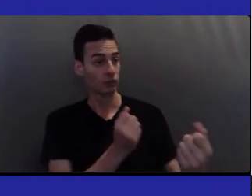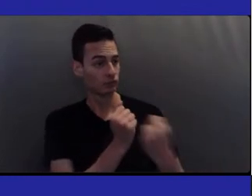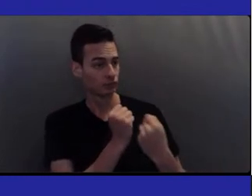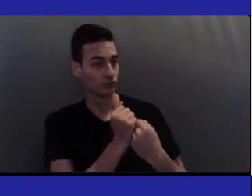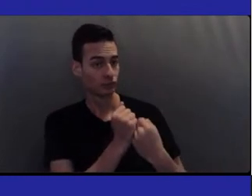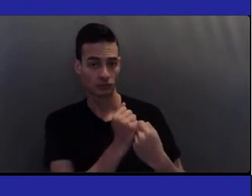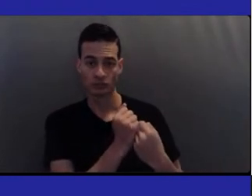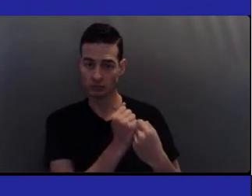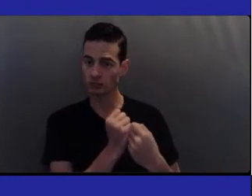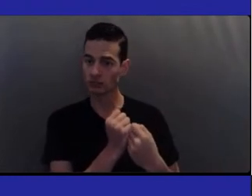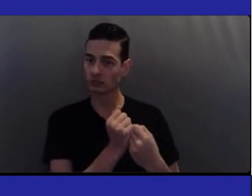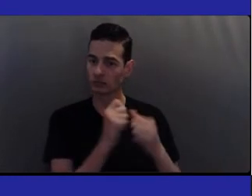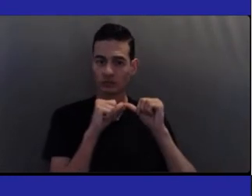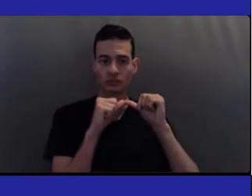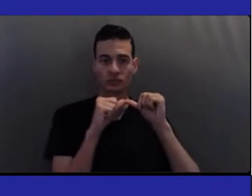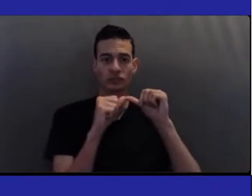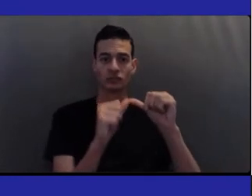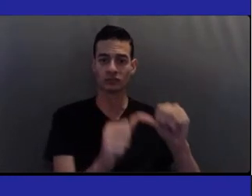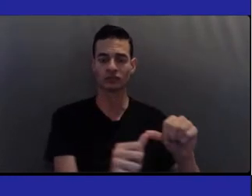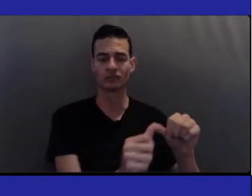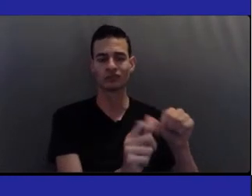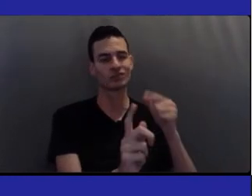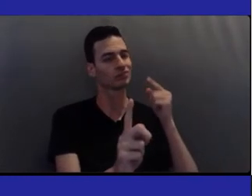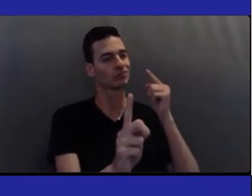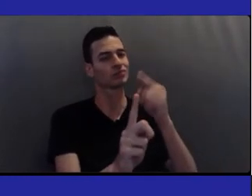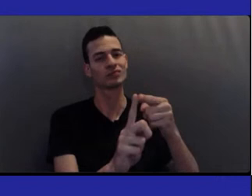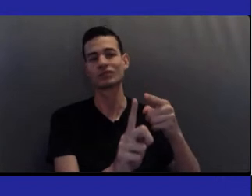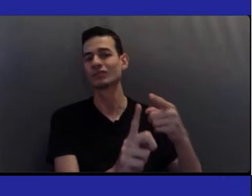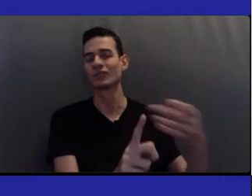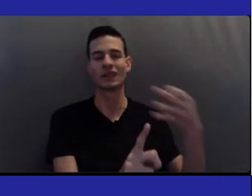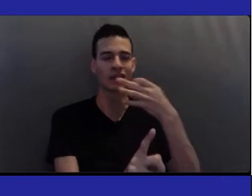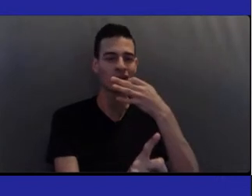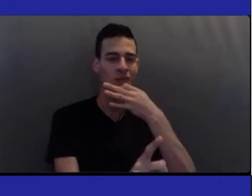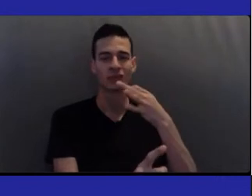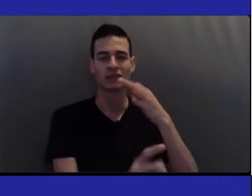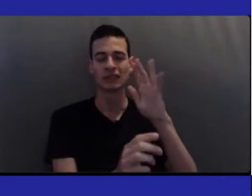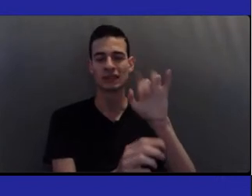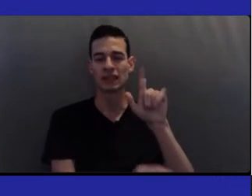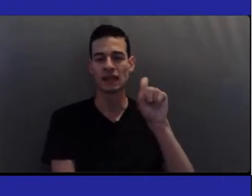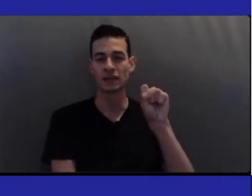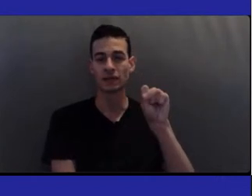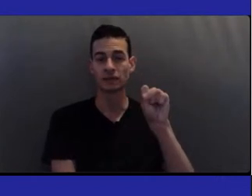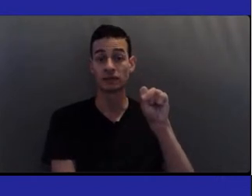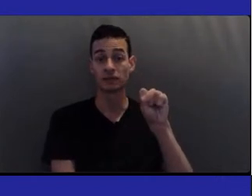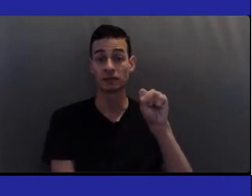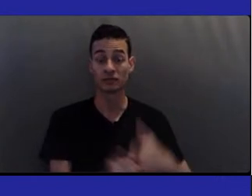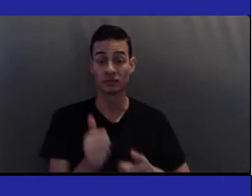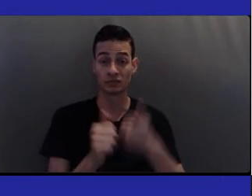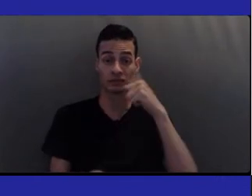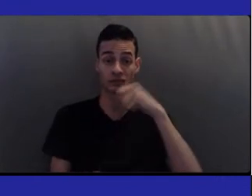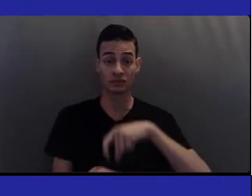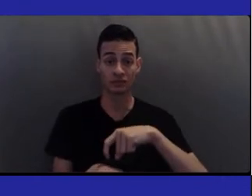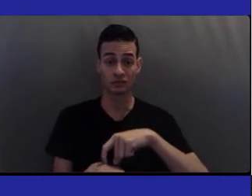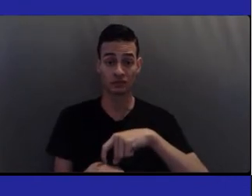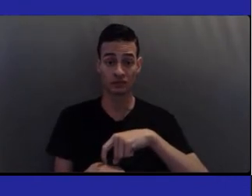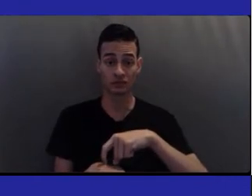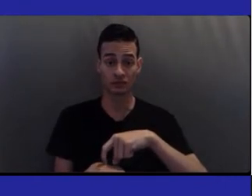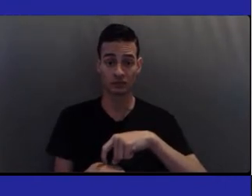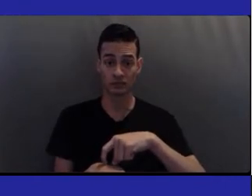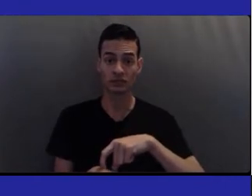that they will achieve the excellent status. Most of our facility operators felt that they needed to spread out their coverage, and Nalco is